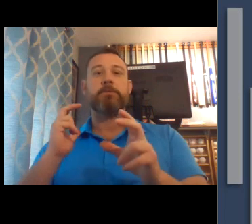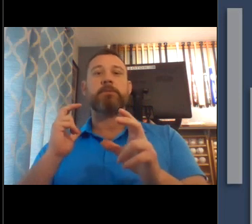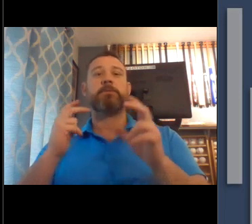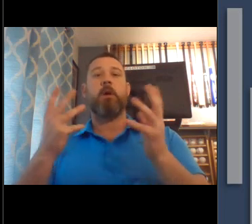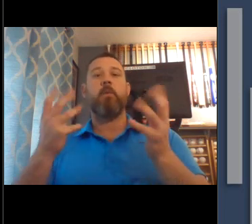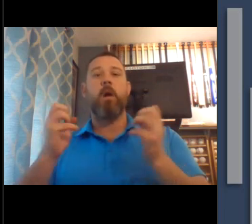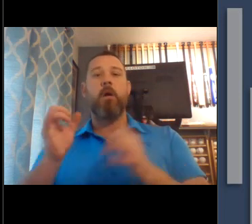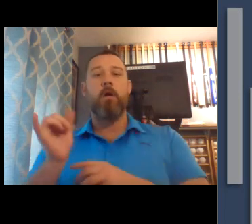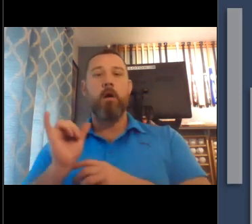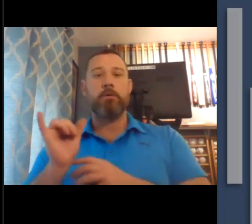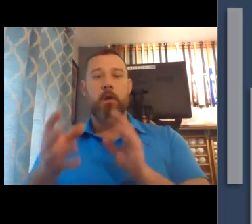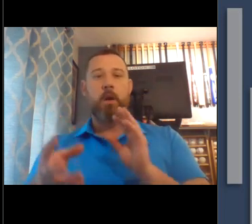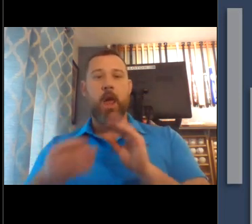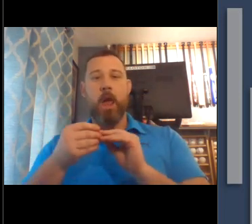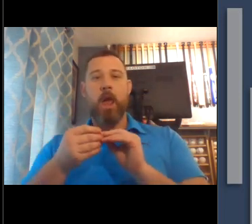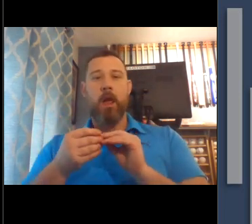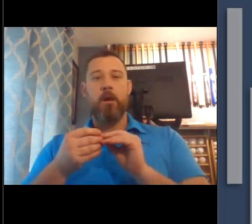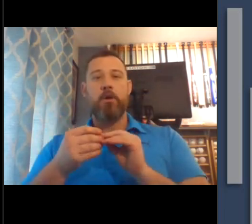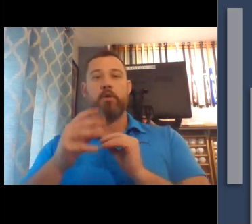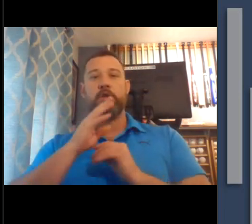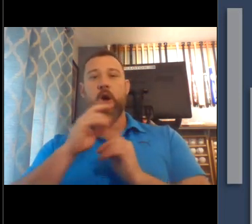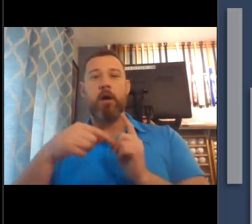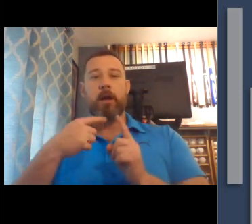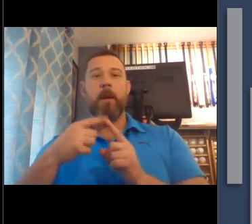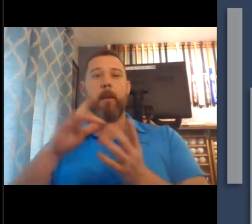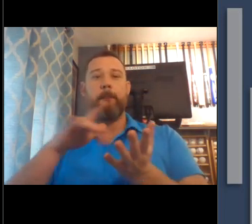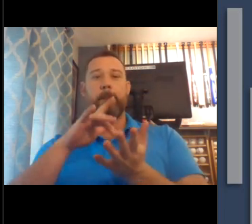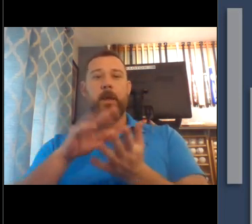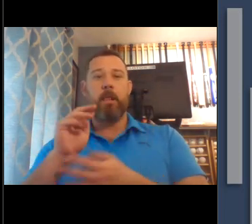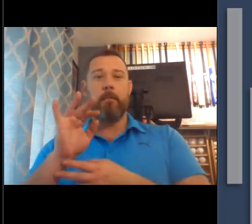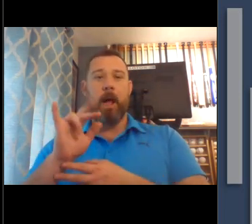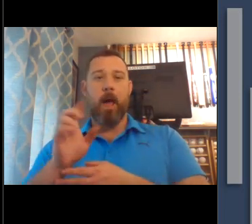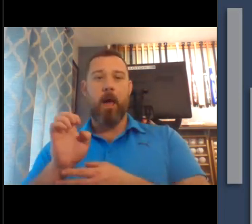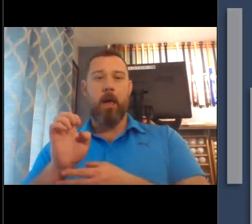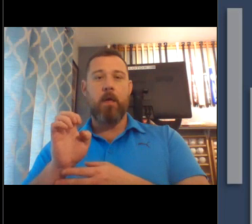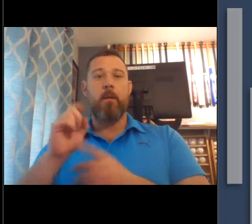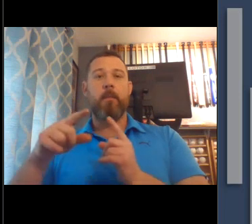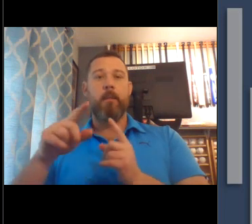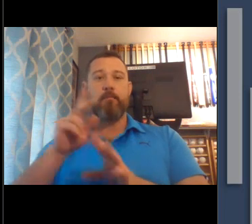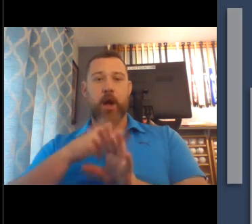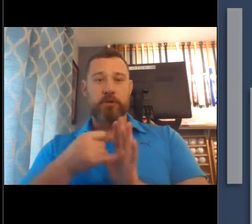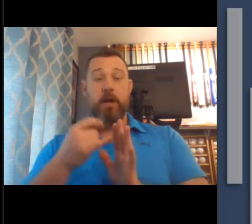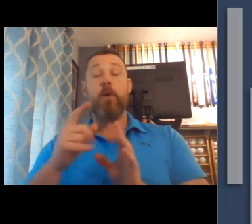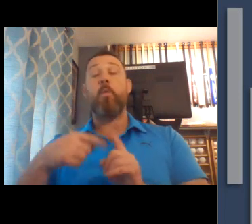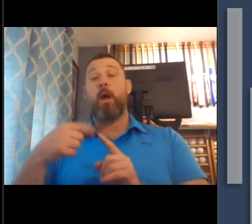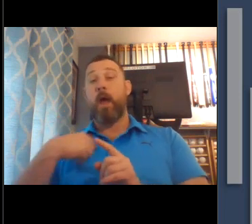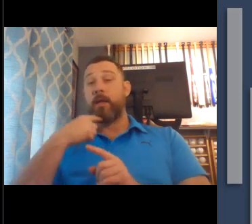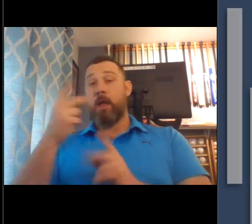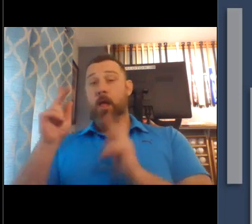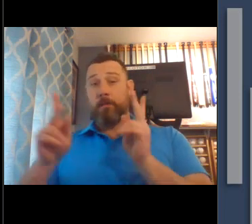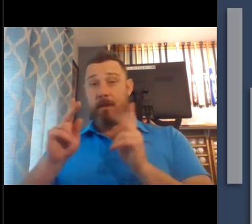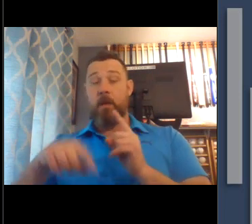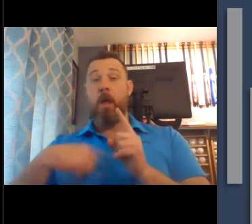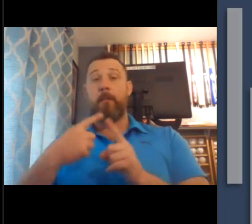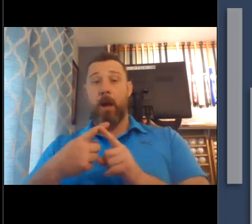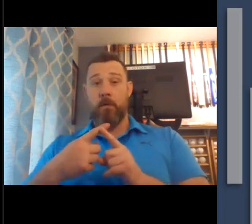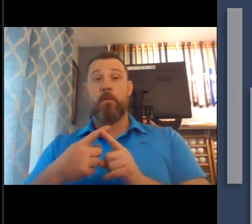also add, when you were talking about the Middle Mile project, when I tell people about the fact that